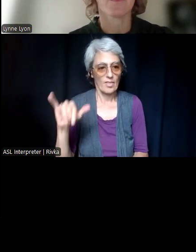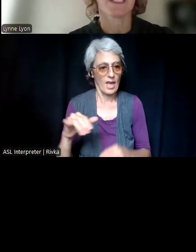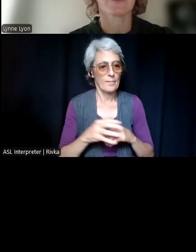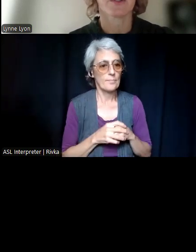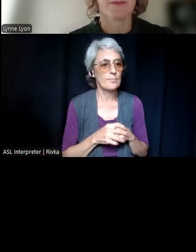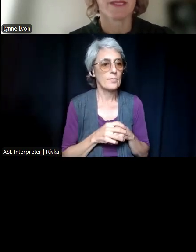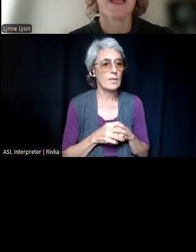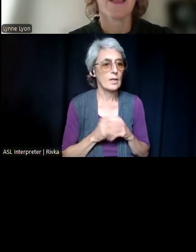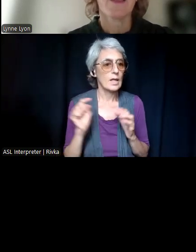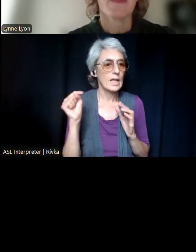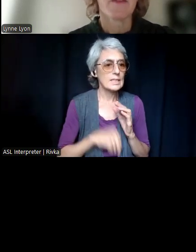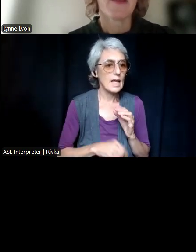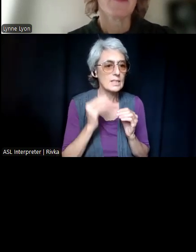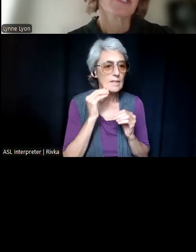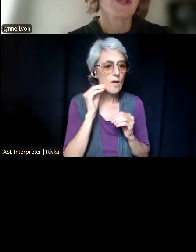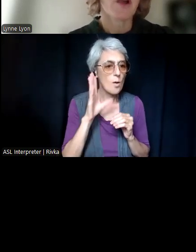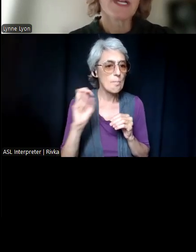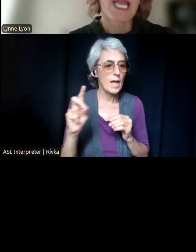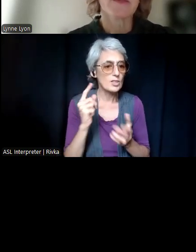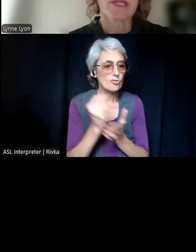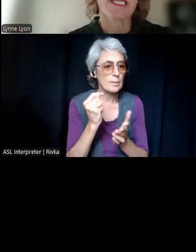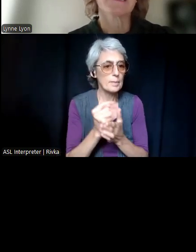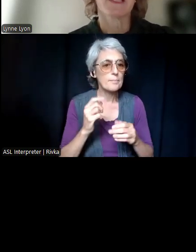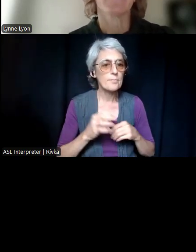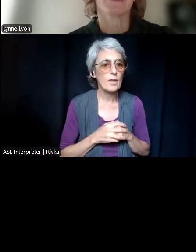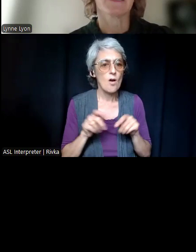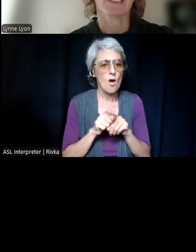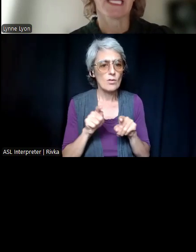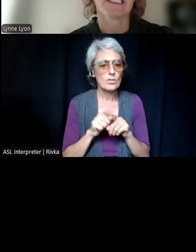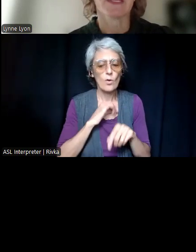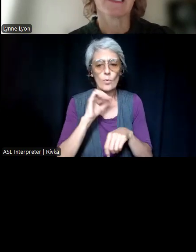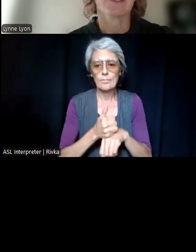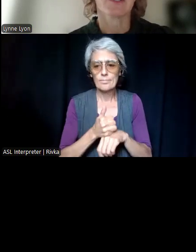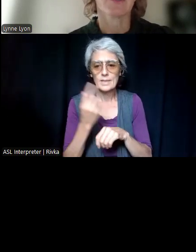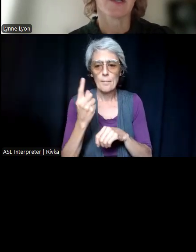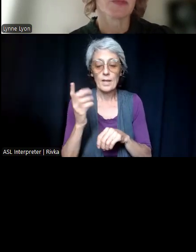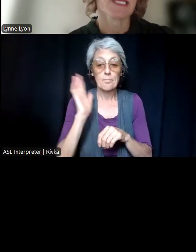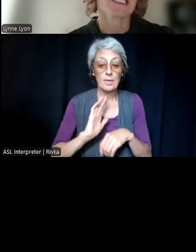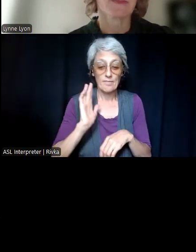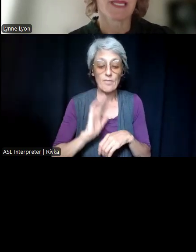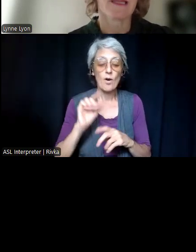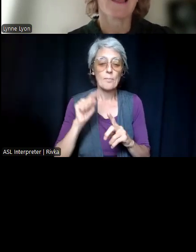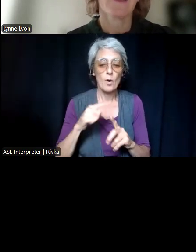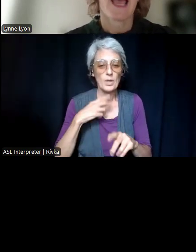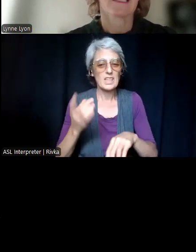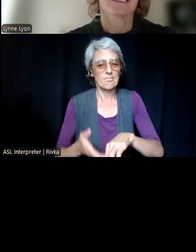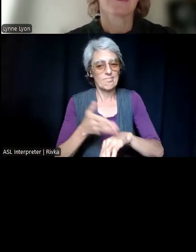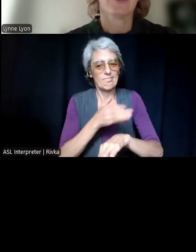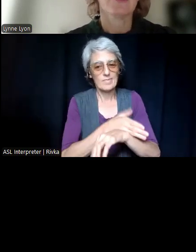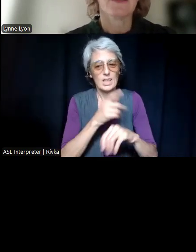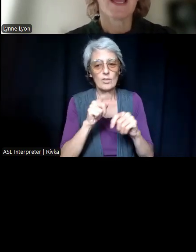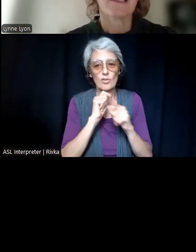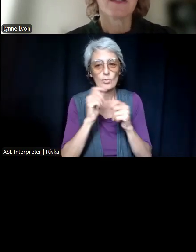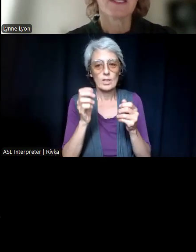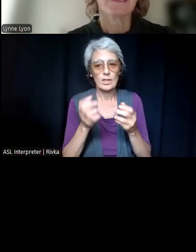intensive home-based treatment benefit, which we already had in place, but made some enhancements to try to really expand access